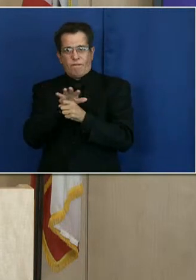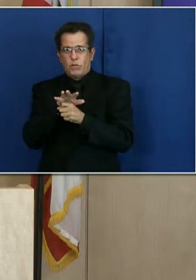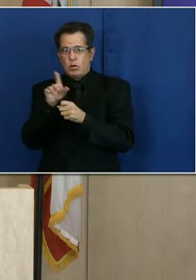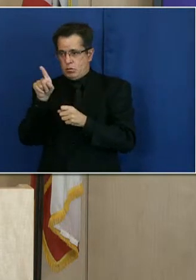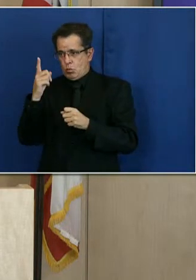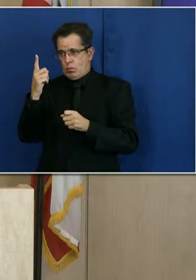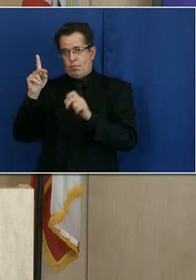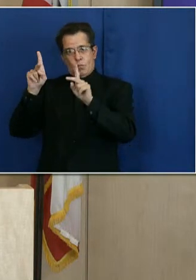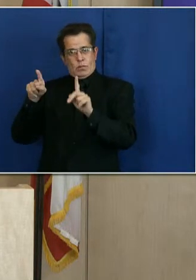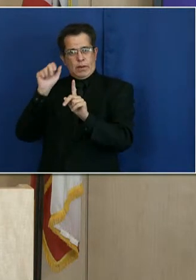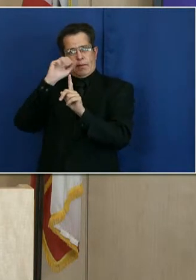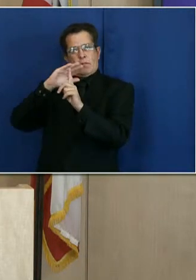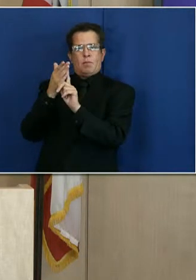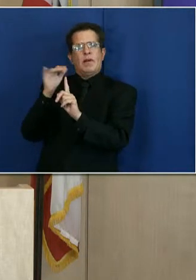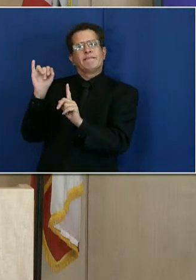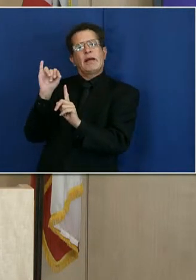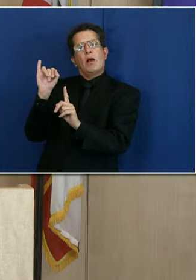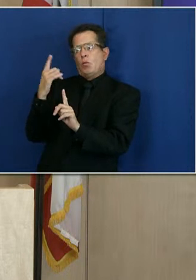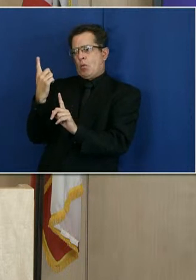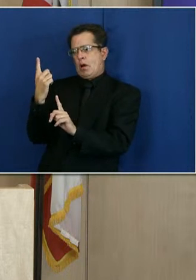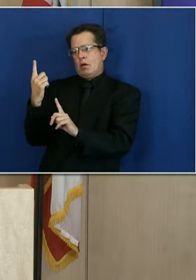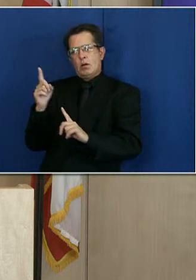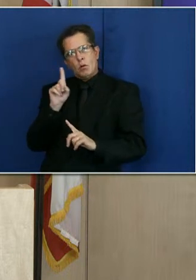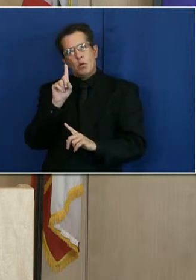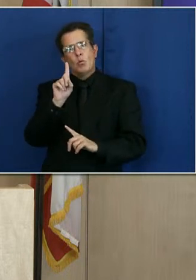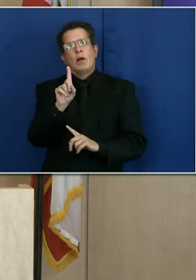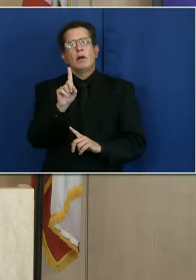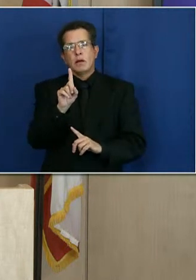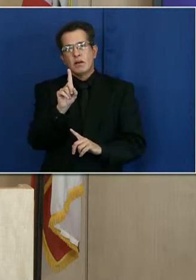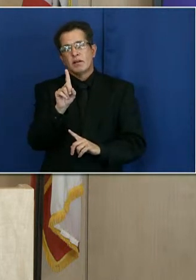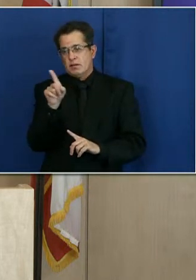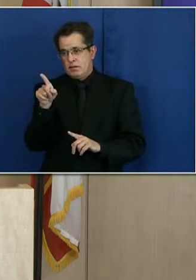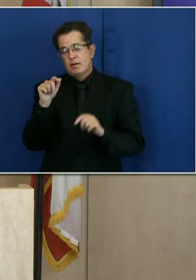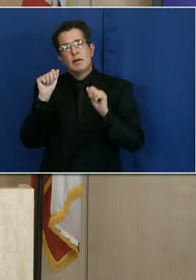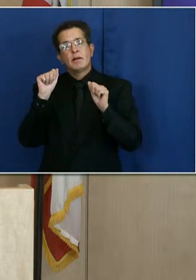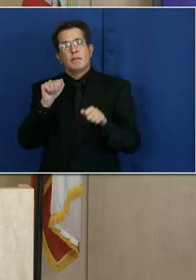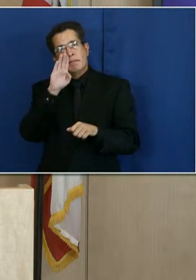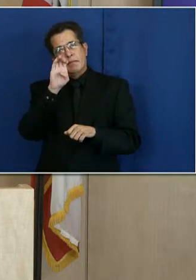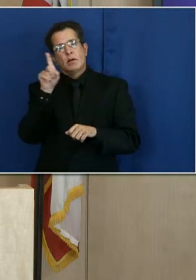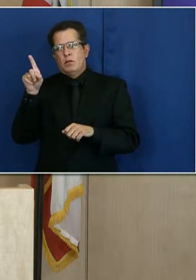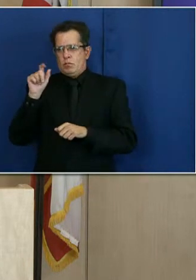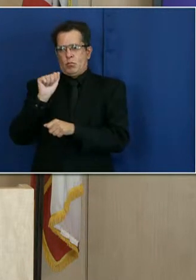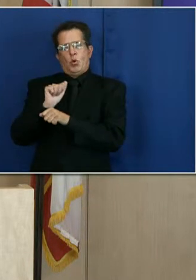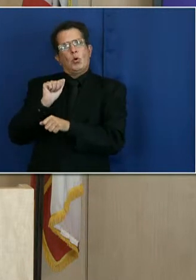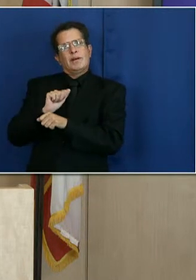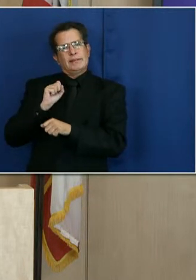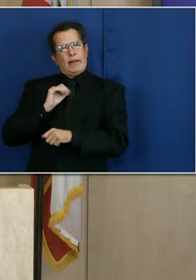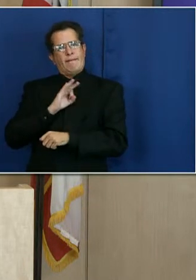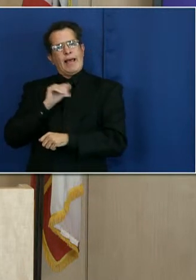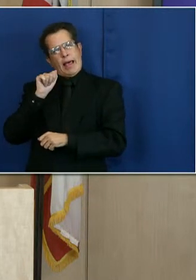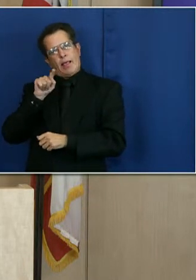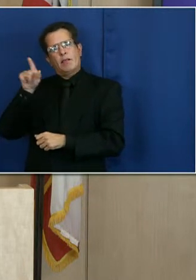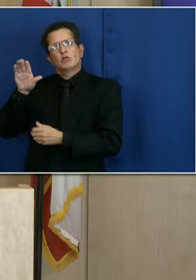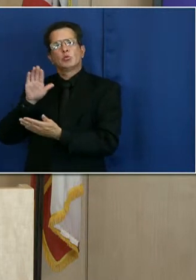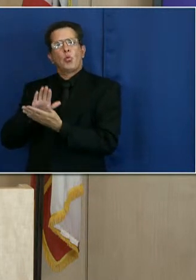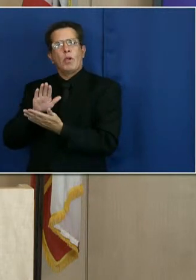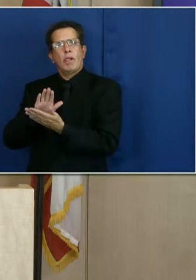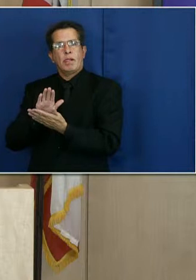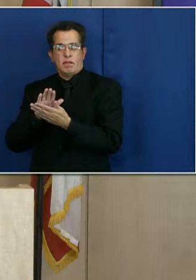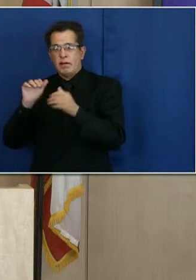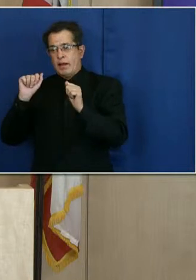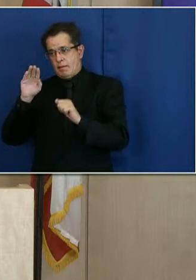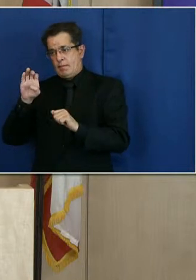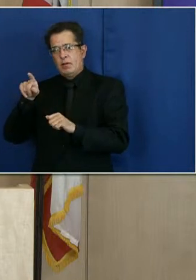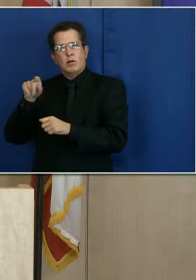can become infected, and some of those individuals might be staff at schools. But as stated